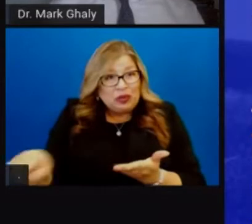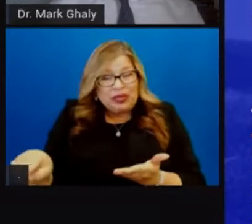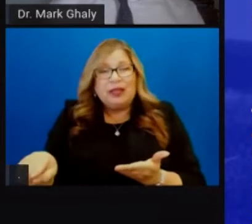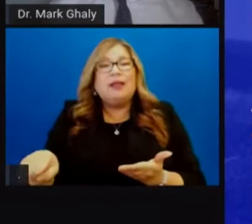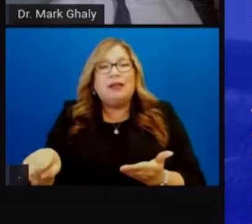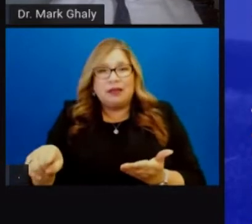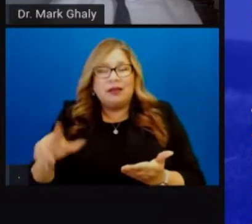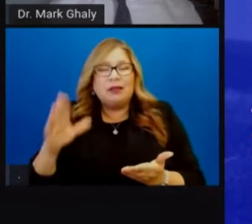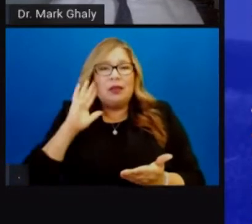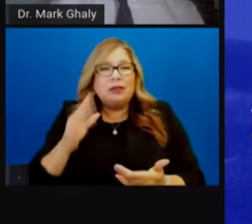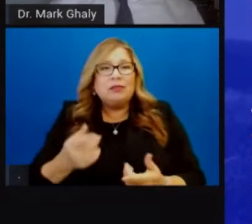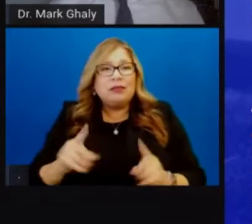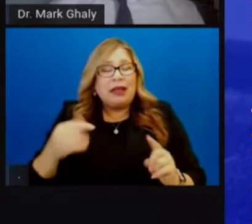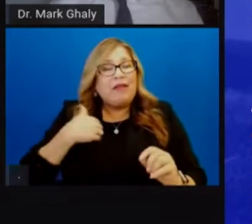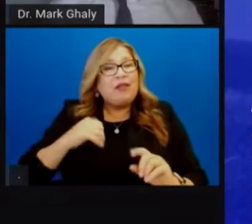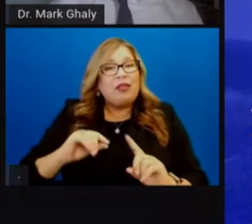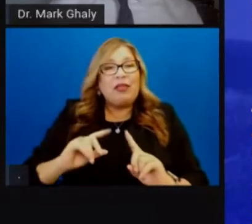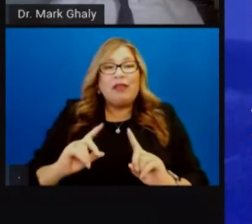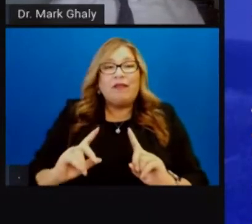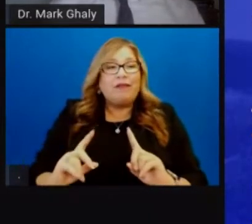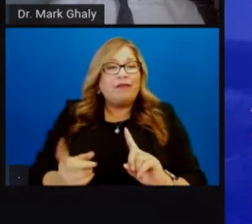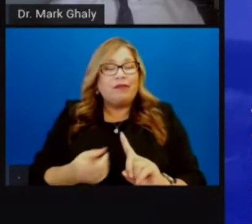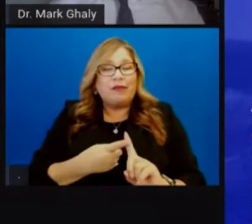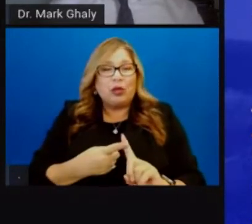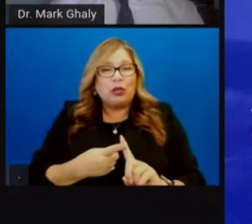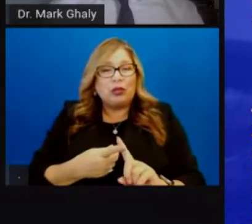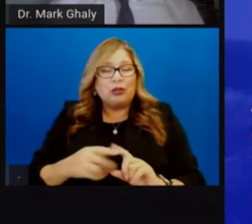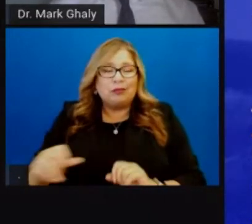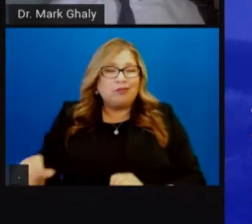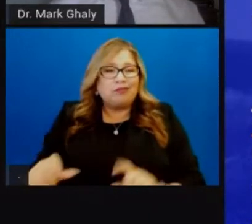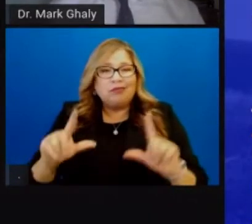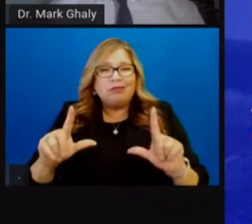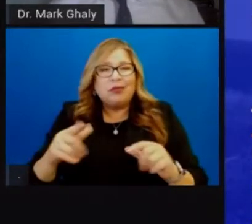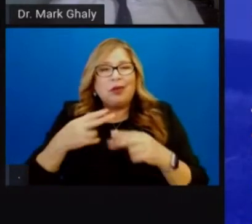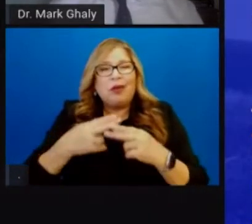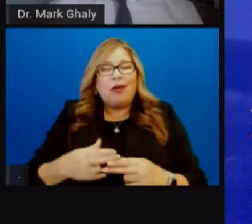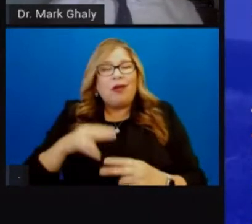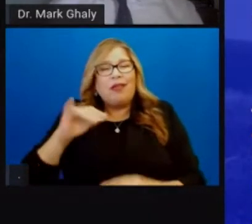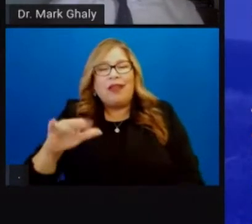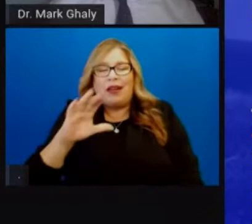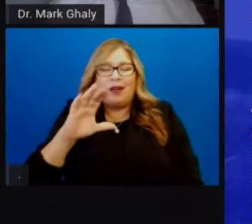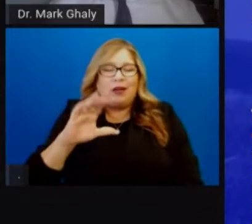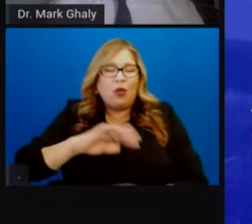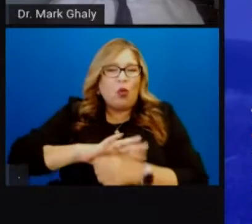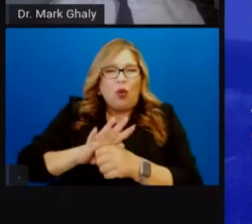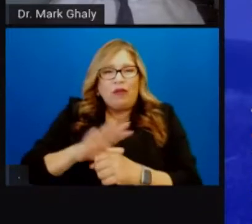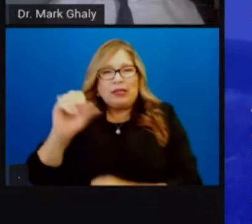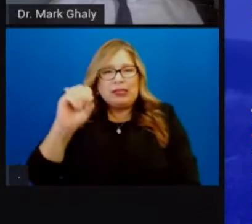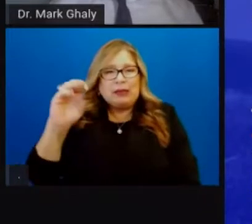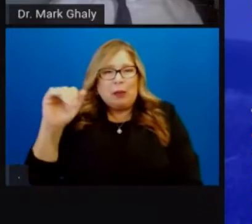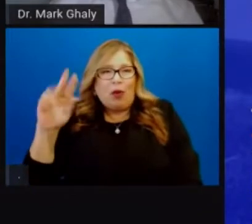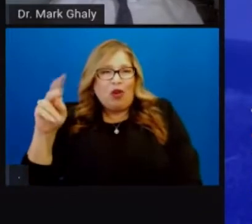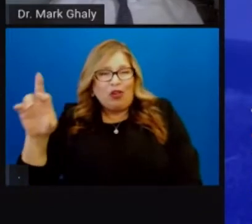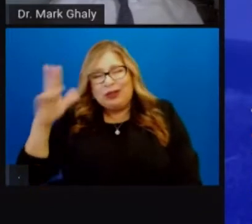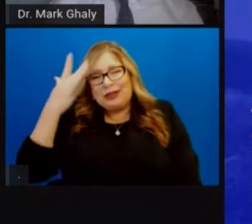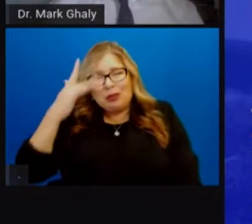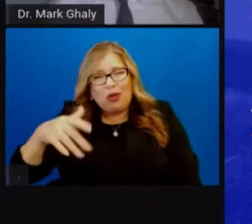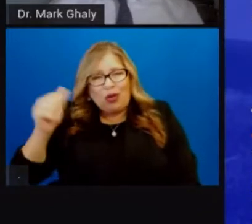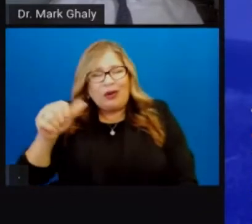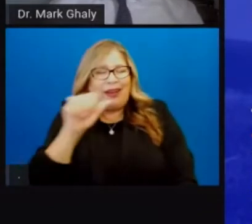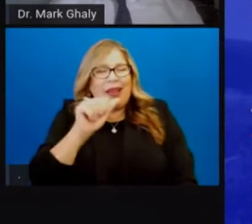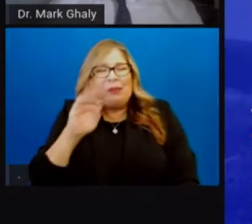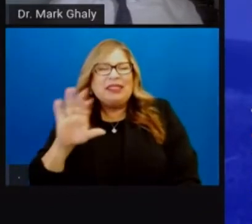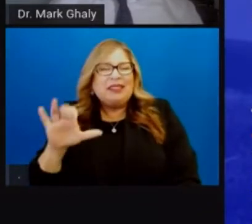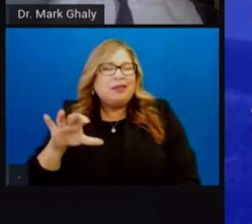the first version up of our COVID Smarter ABCs, those areas around masking